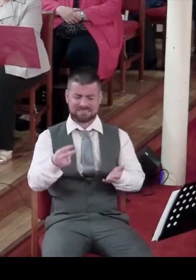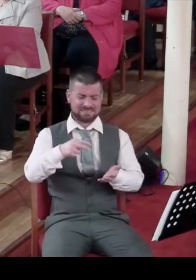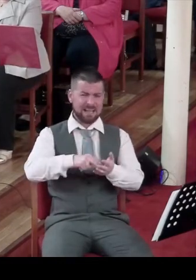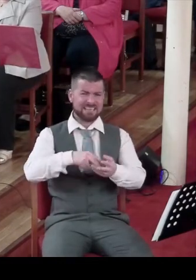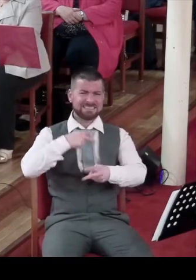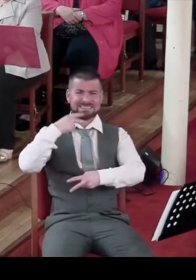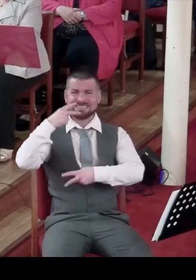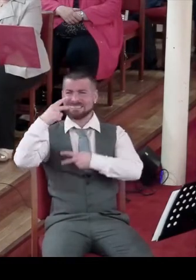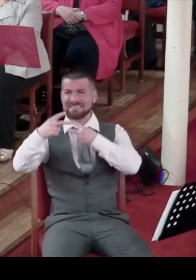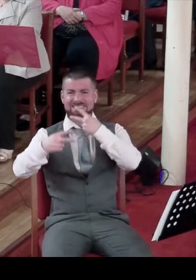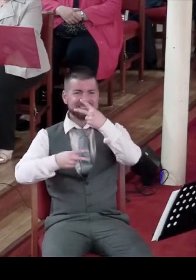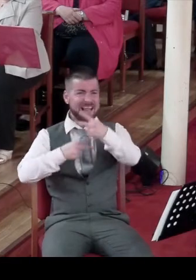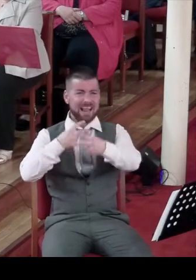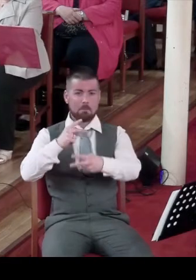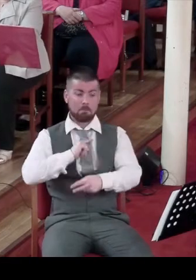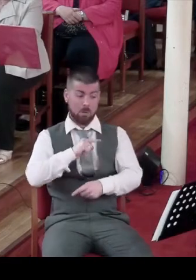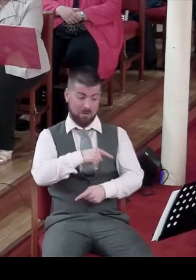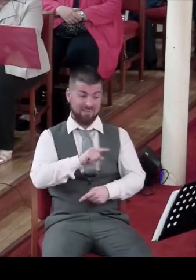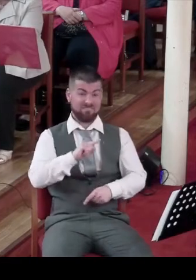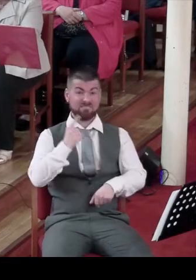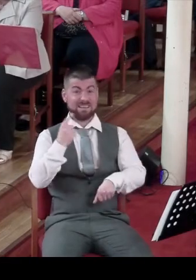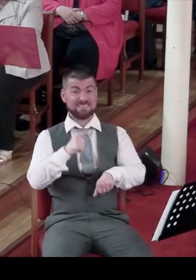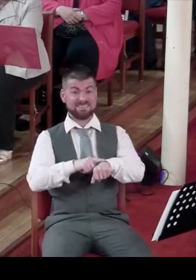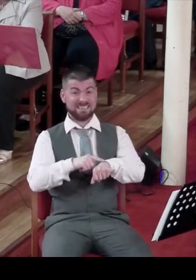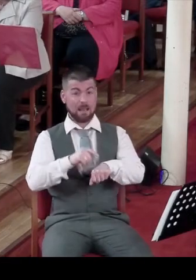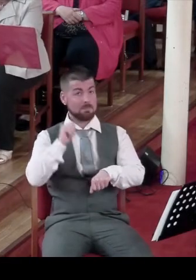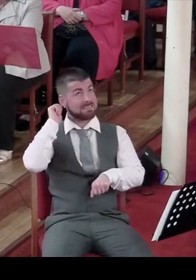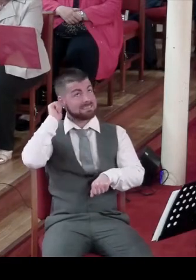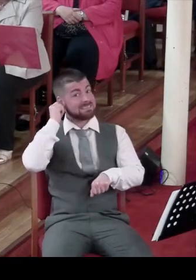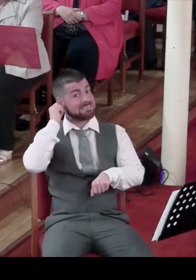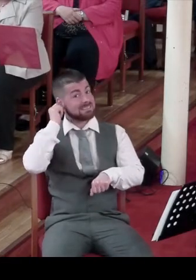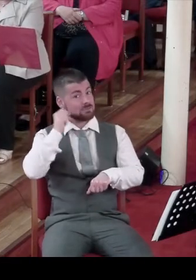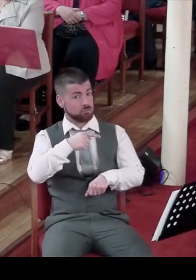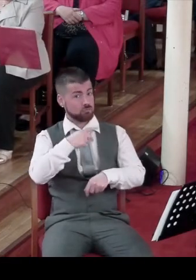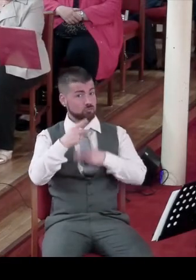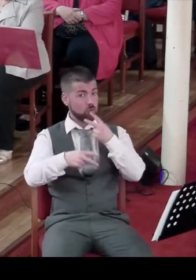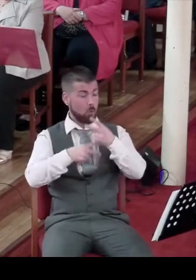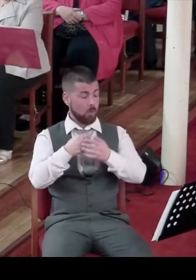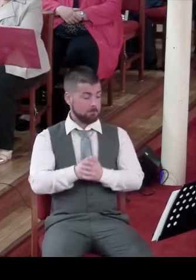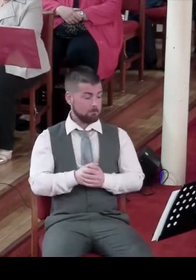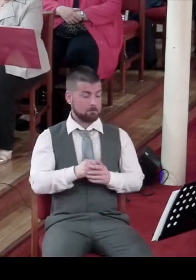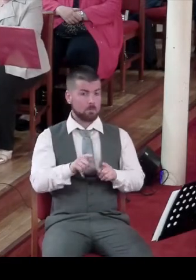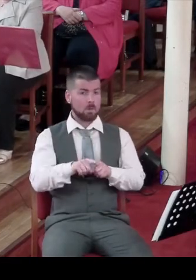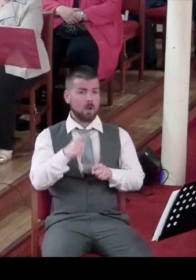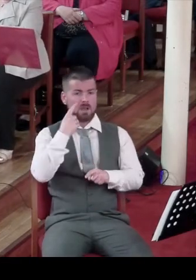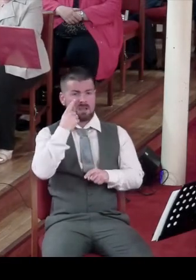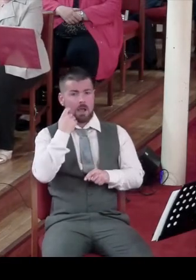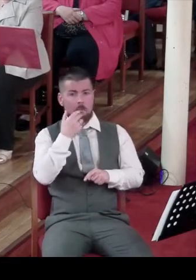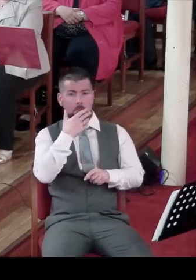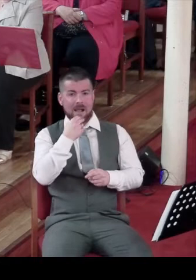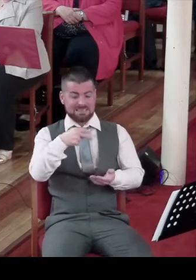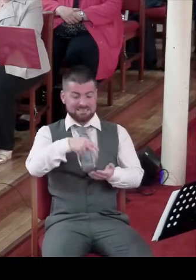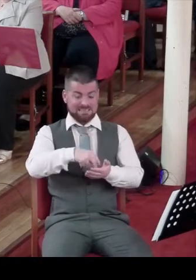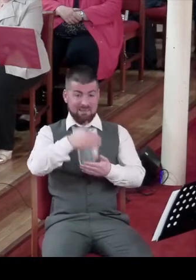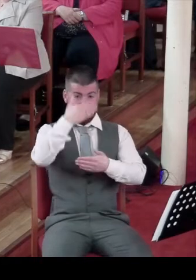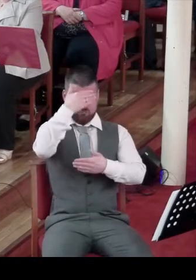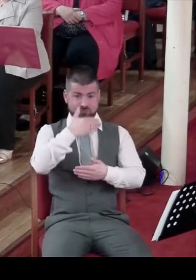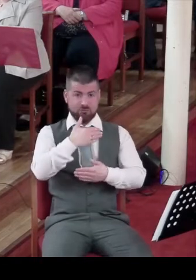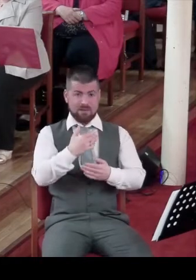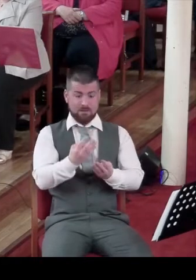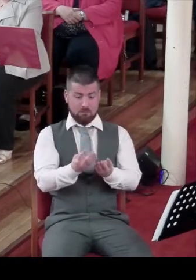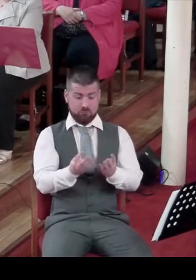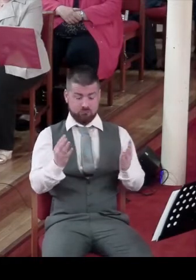sing this for what was the first time in her hearing. And a very young man stood at the front leading the